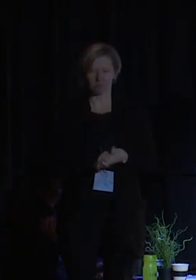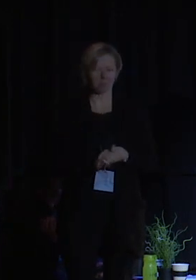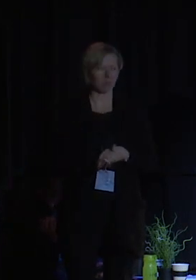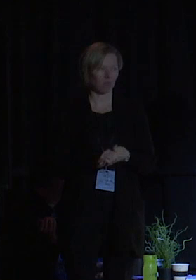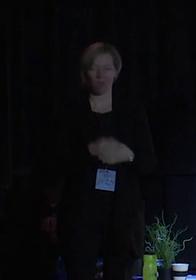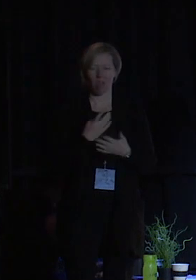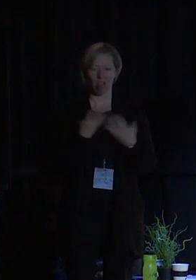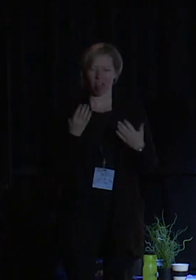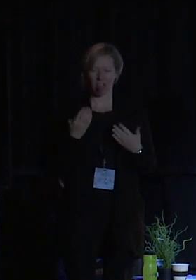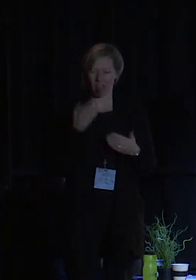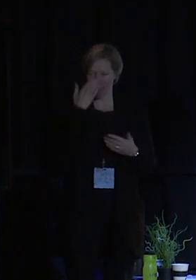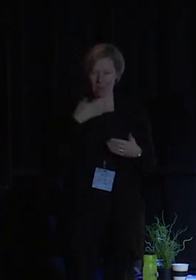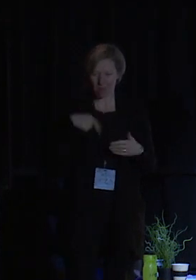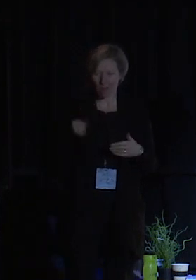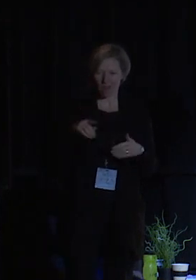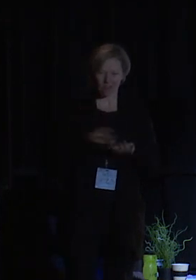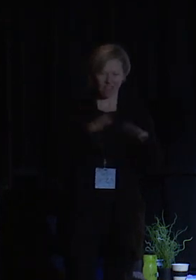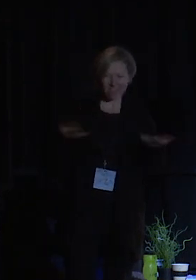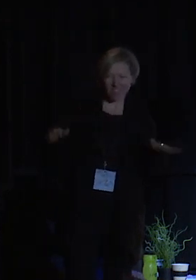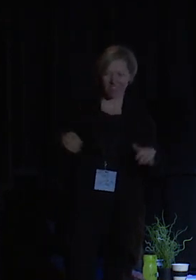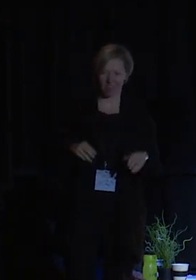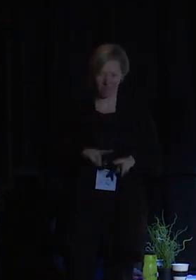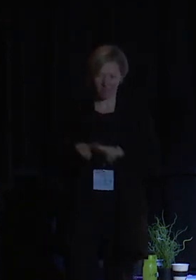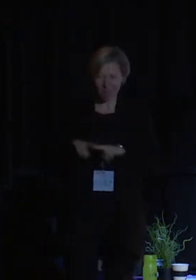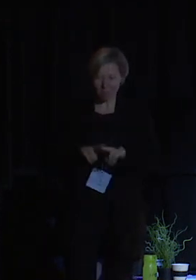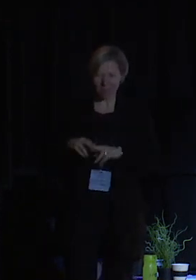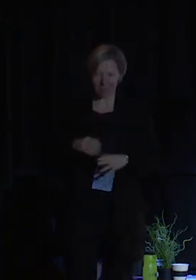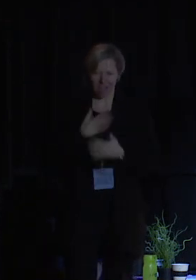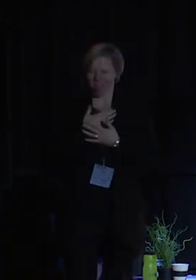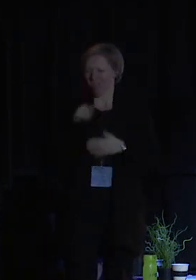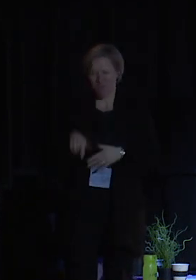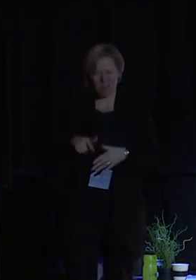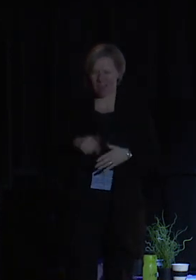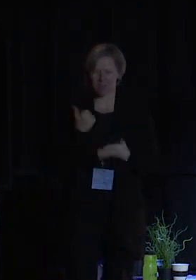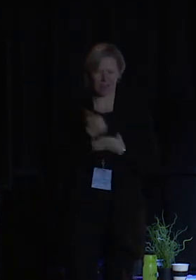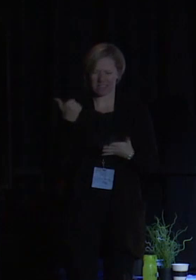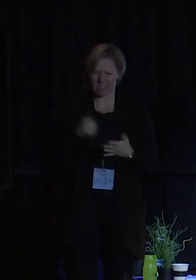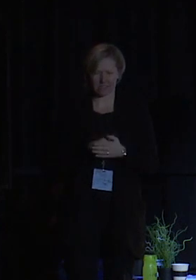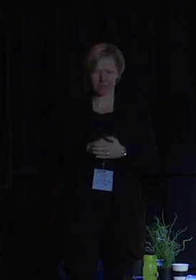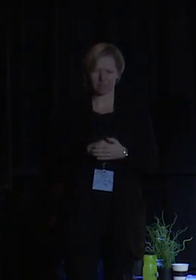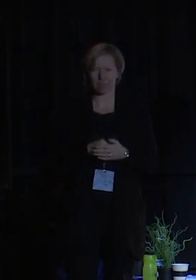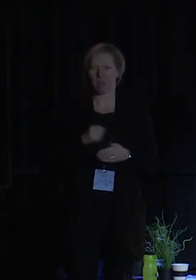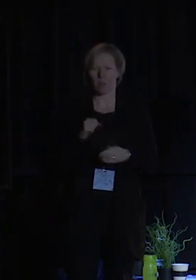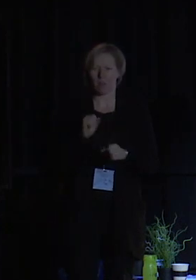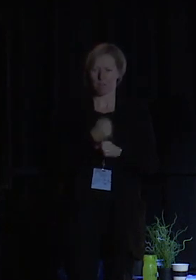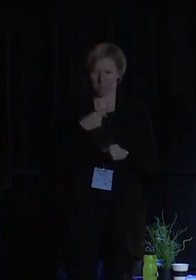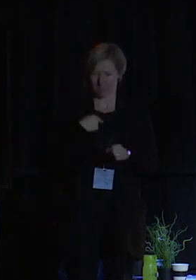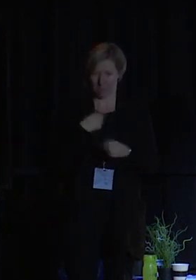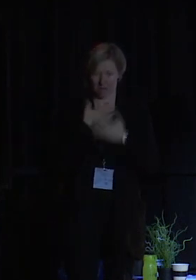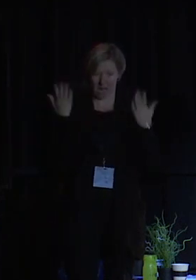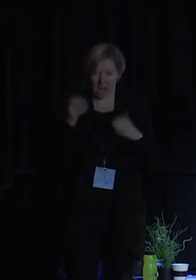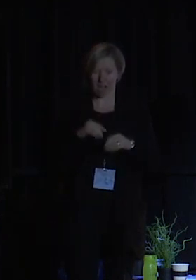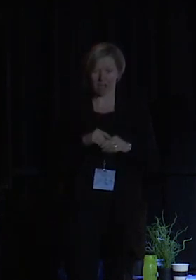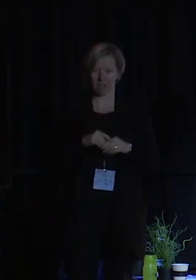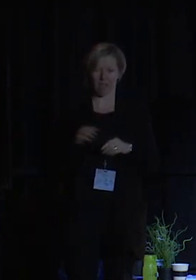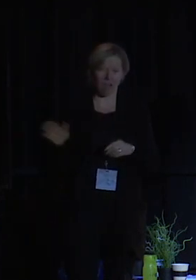Sea, especially with smaller children and families, found it to be the highlight of their weekend. At Make My Day, again, it was something that a